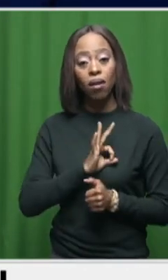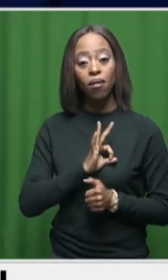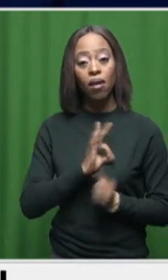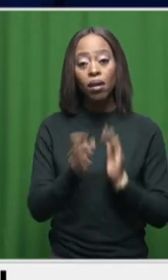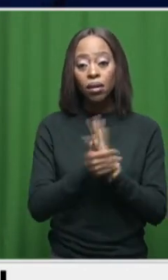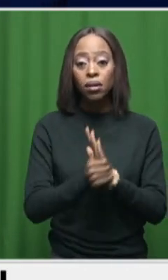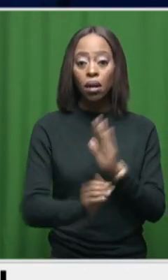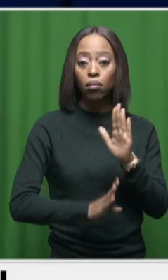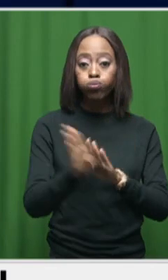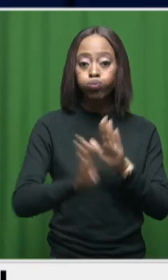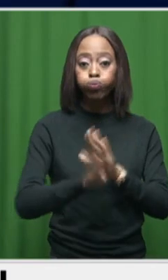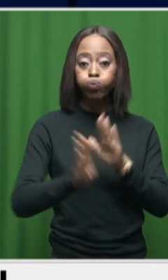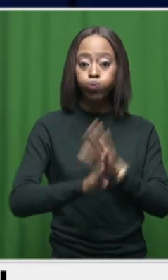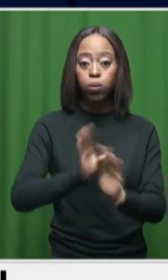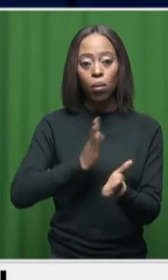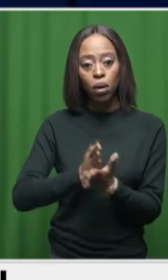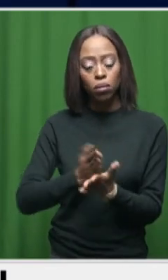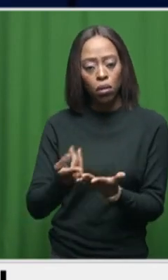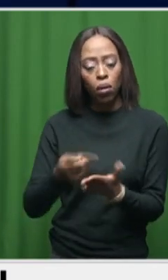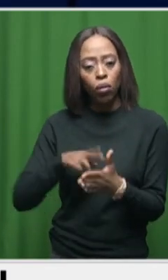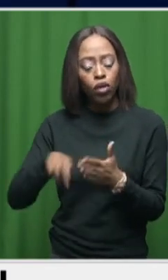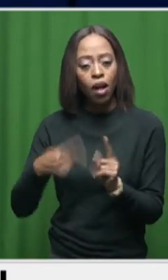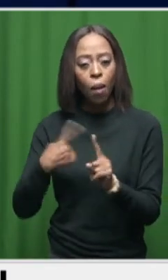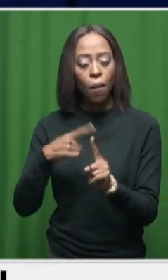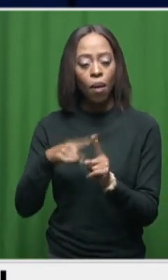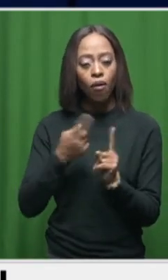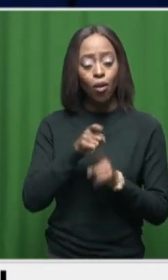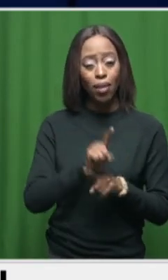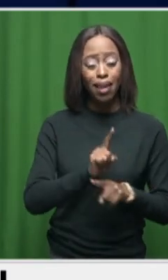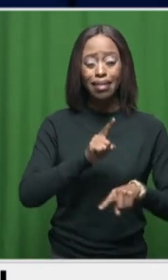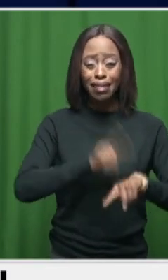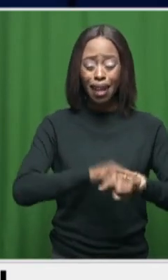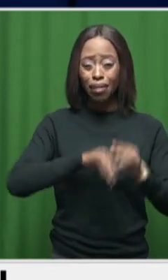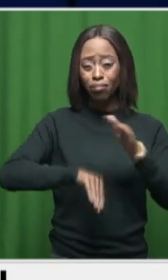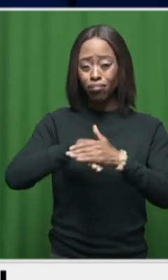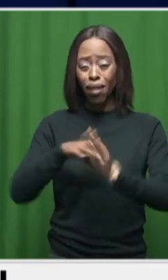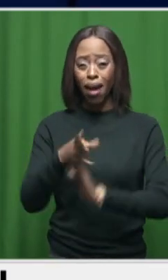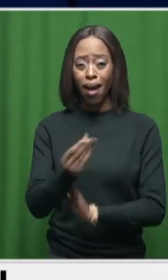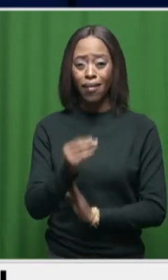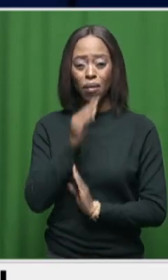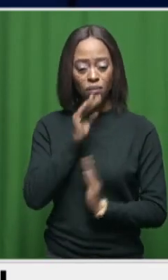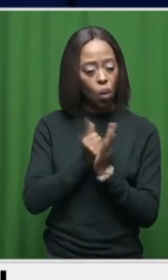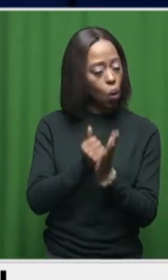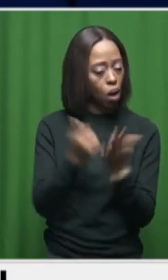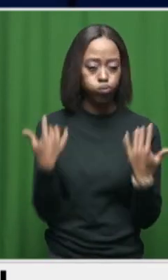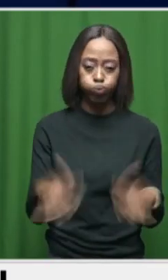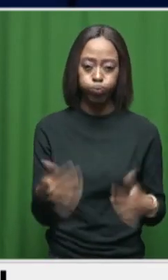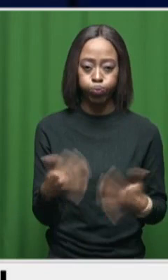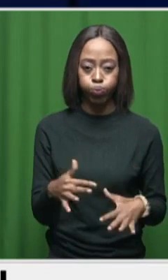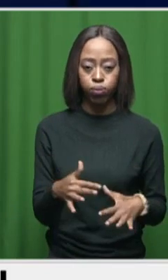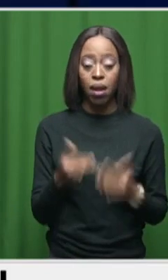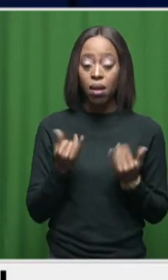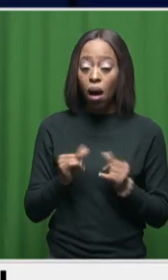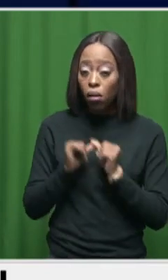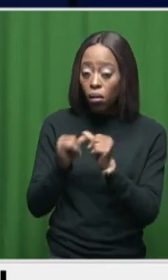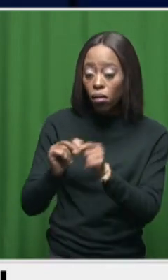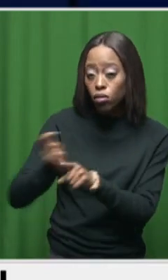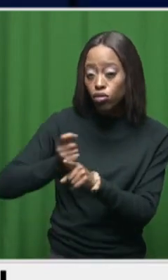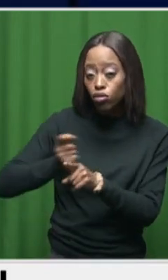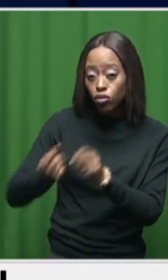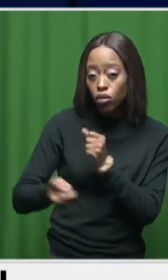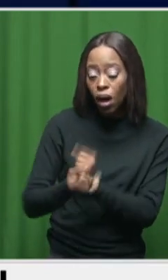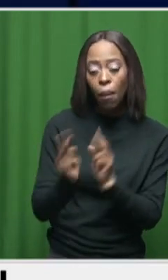and upskilling them to make sure we get the best out of them in that limited time frame is what it actually boils down to as well. So I think continuous training is